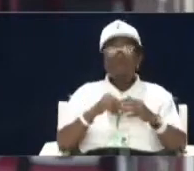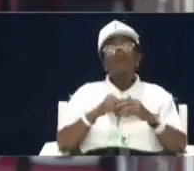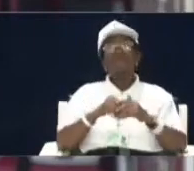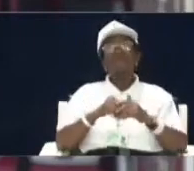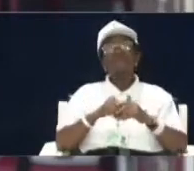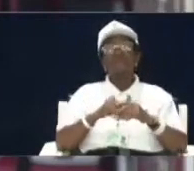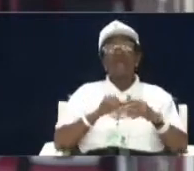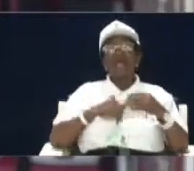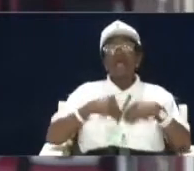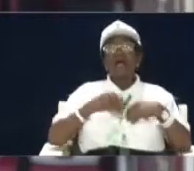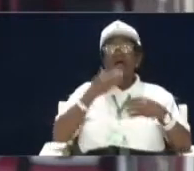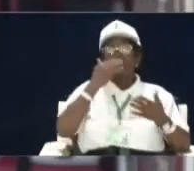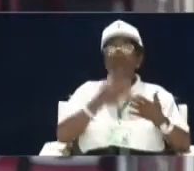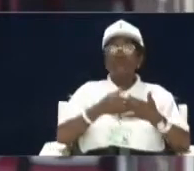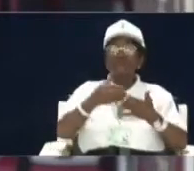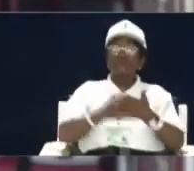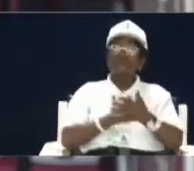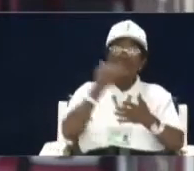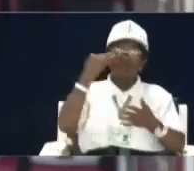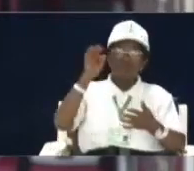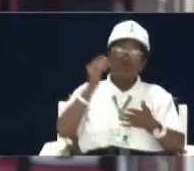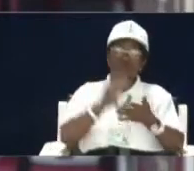I have good news for somebody here tonight.